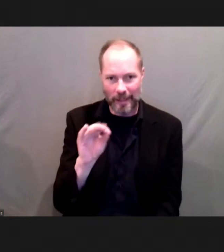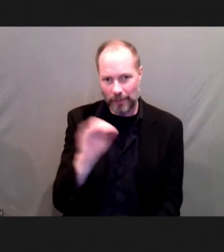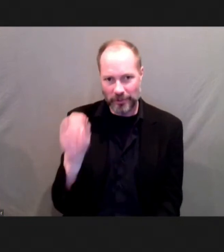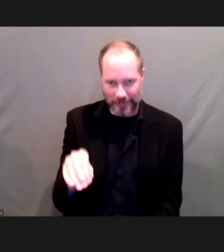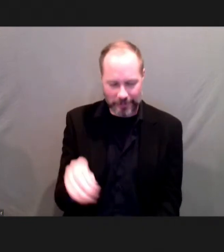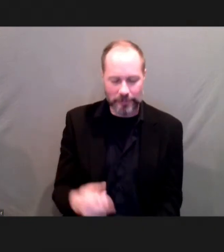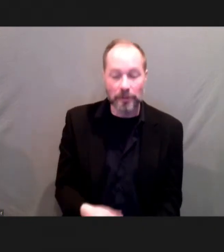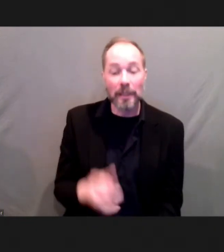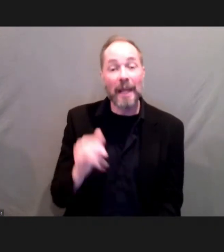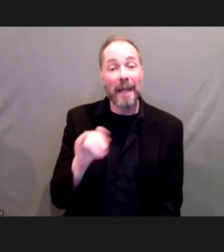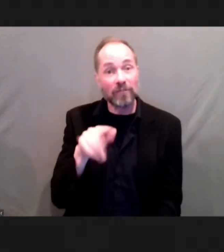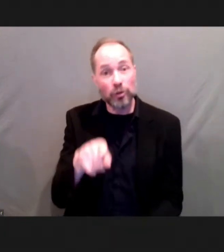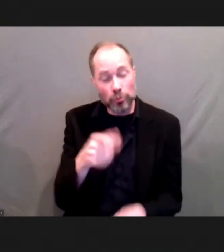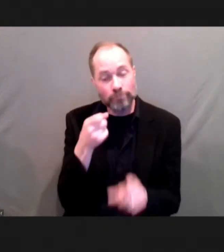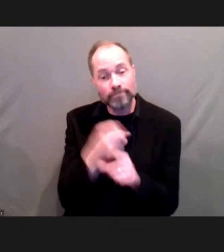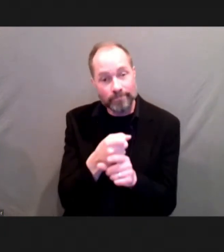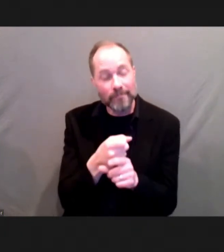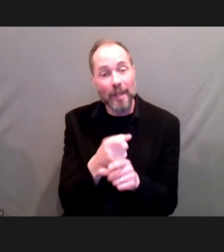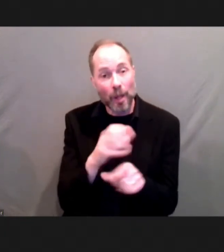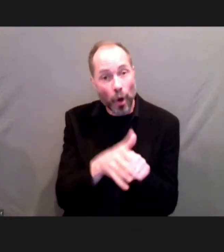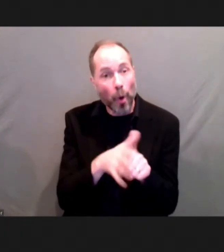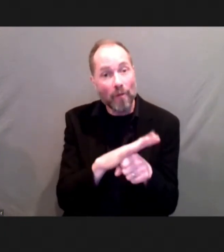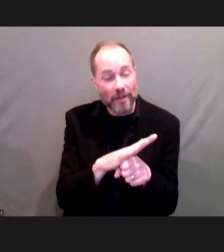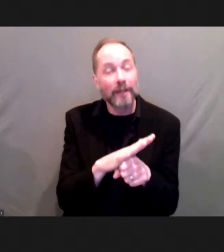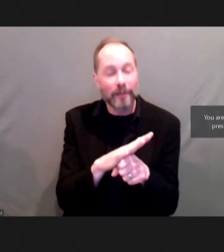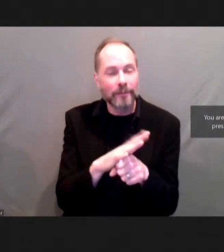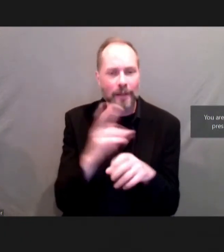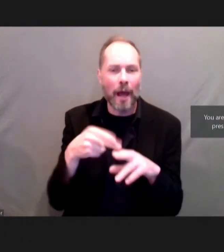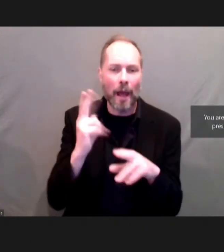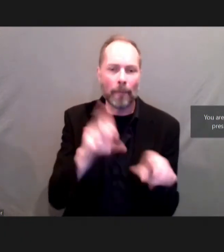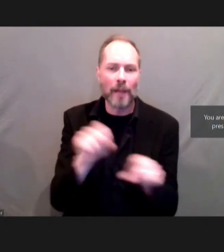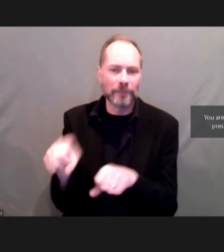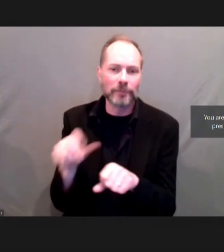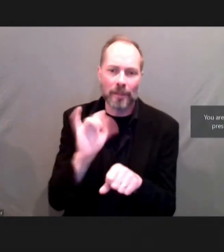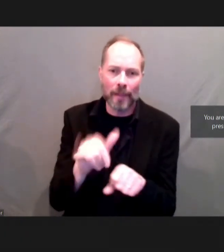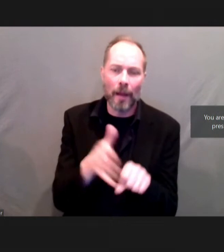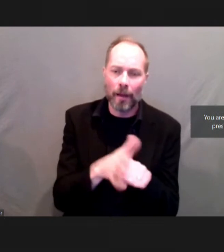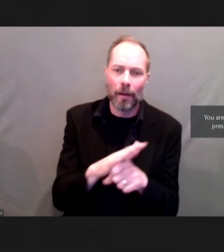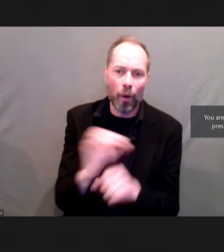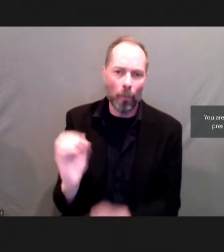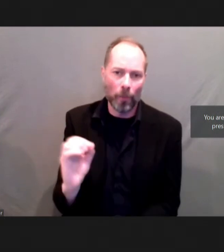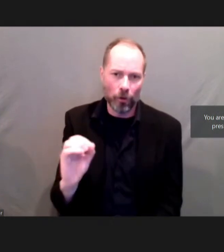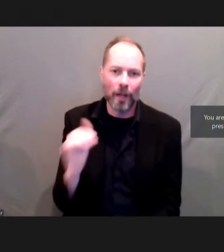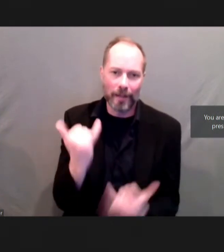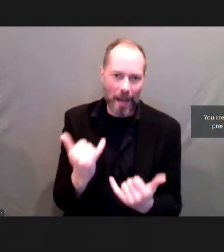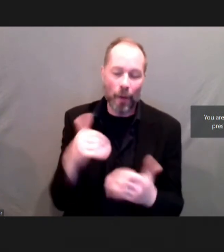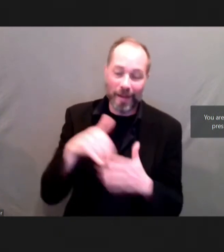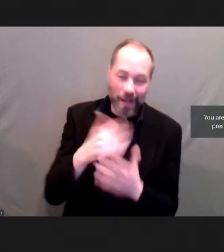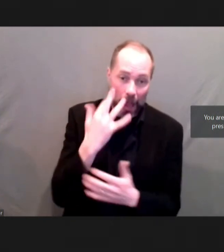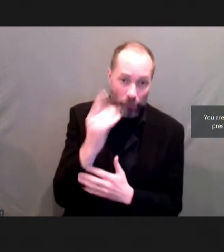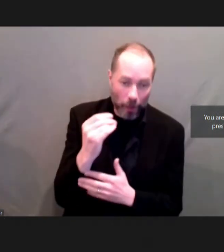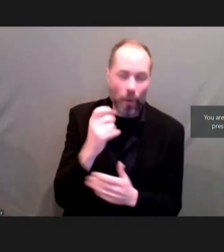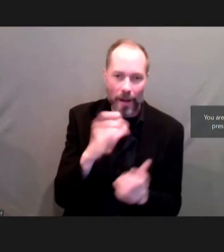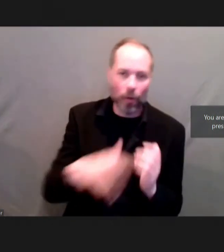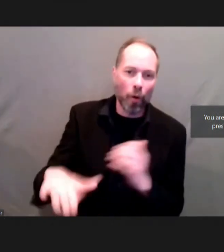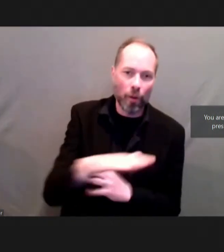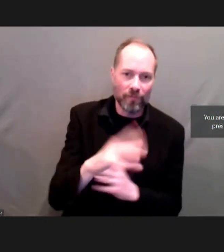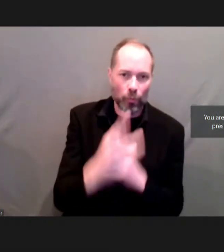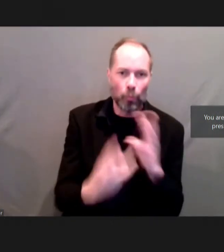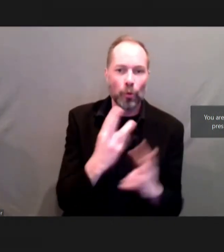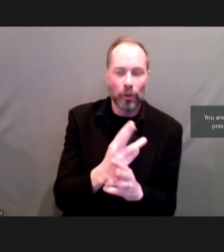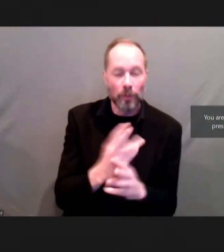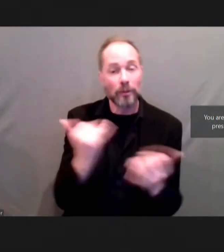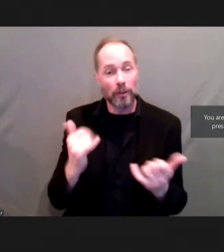very high chance that it's Omicron variant right now in Colorado and across the world. We're joined by Dr. Eric